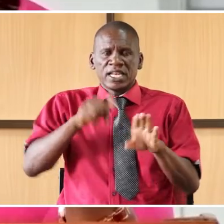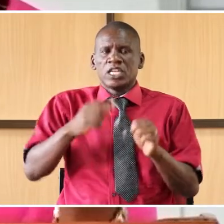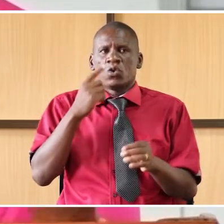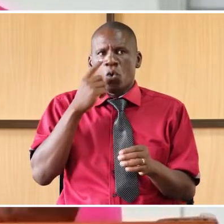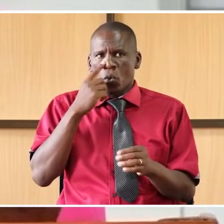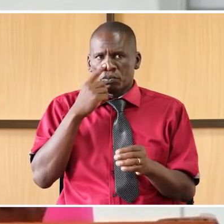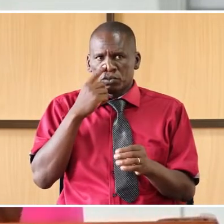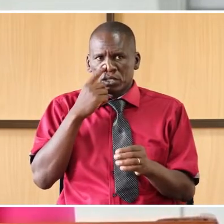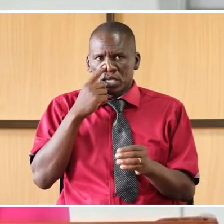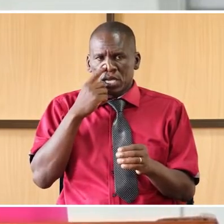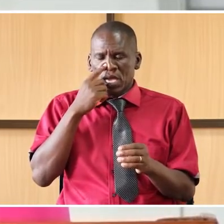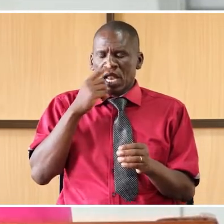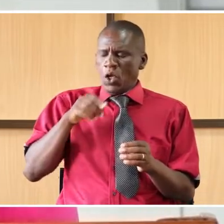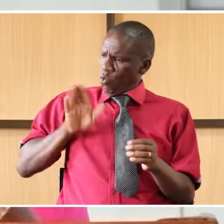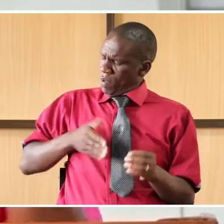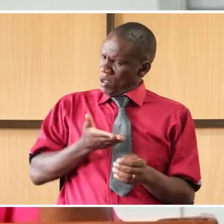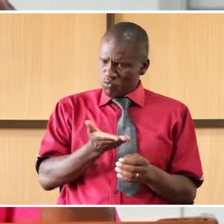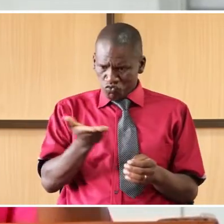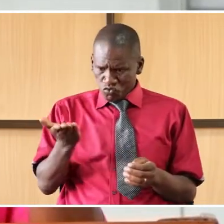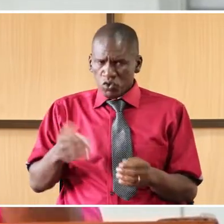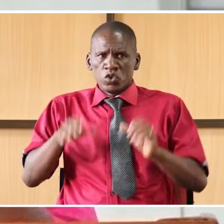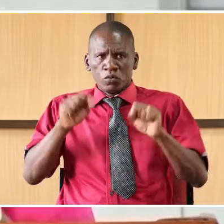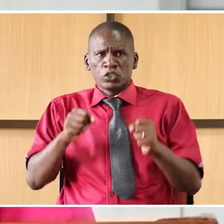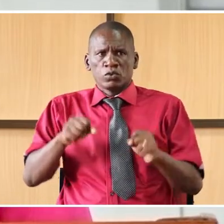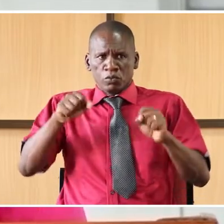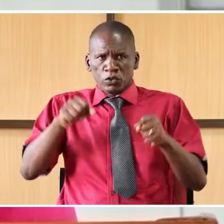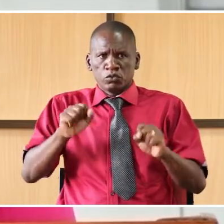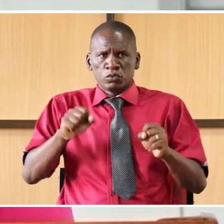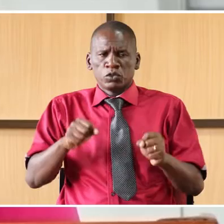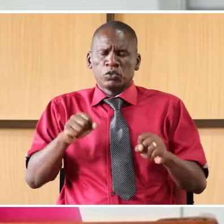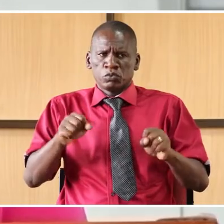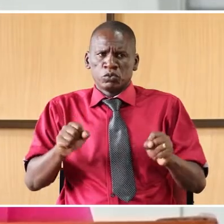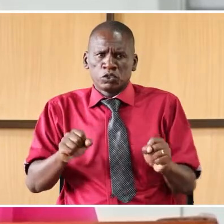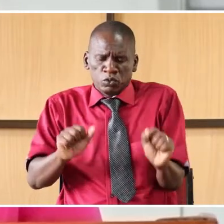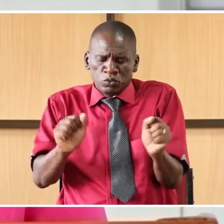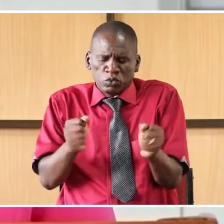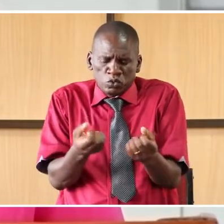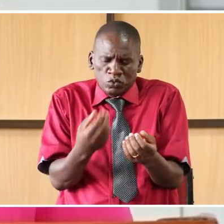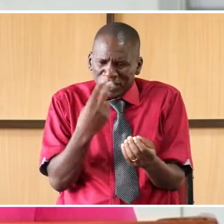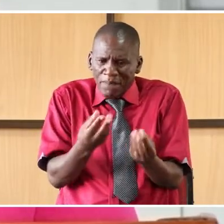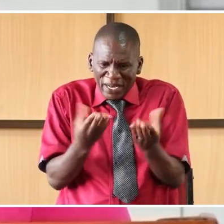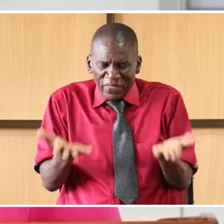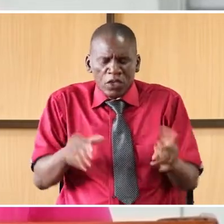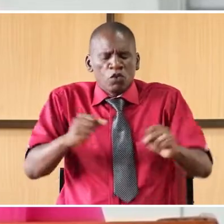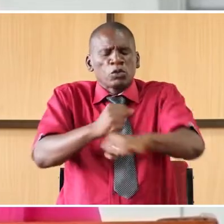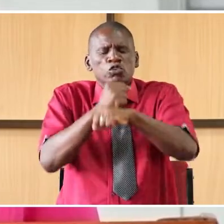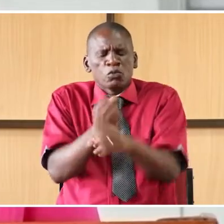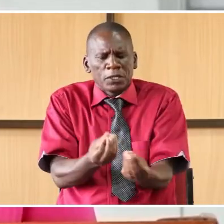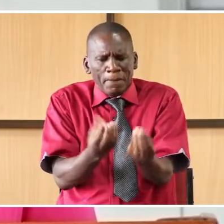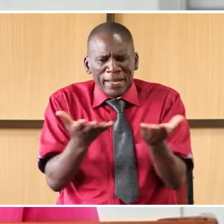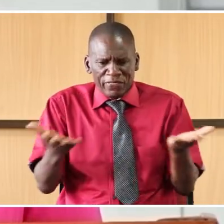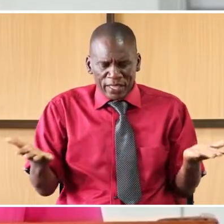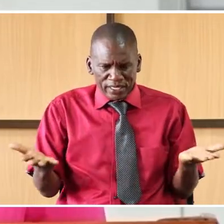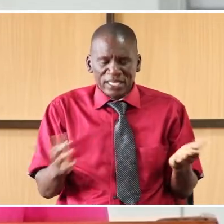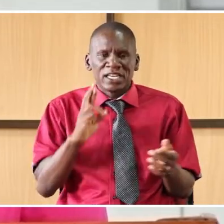our homes. Ladies, we shall be able to sense many things and we shall be able to prevent many